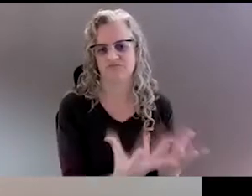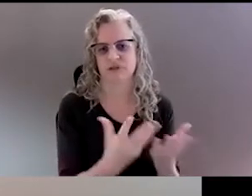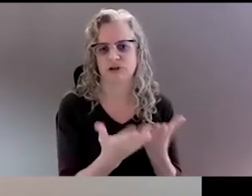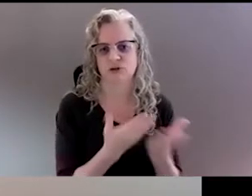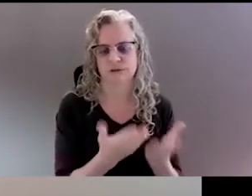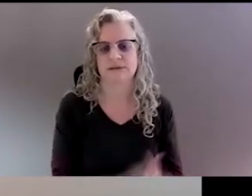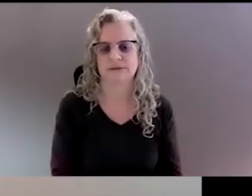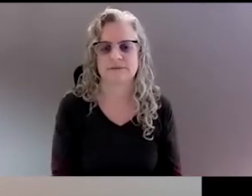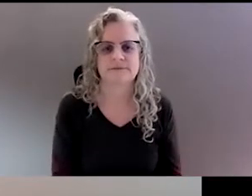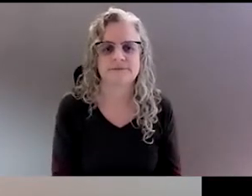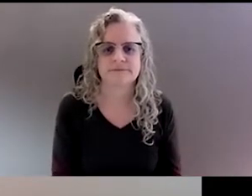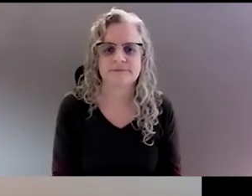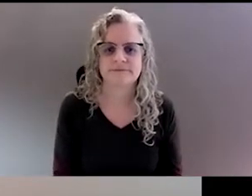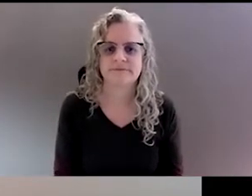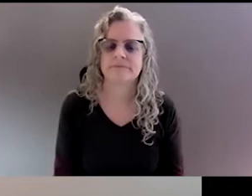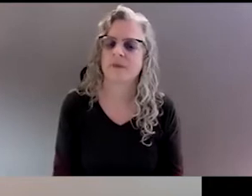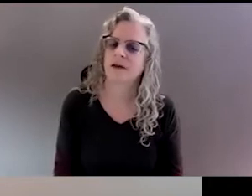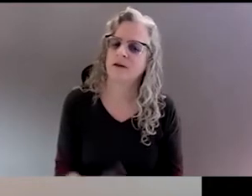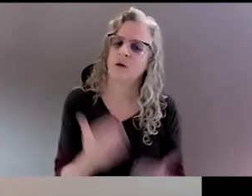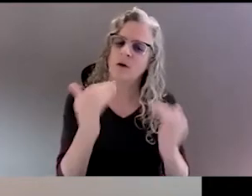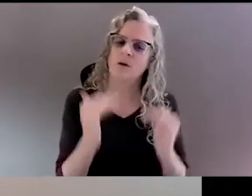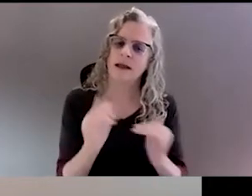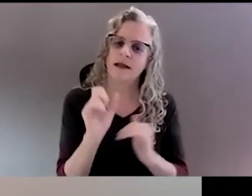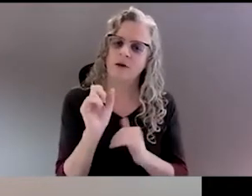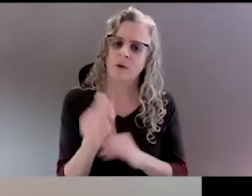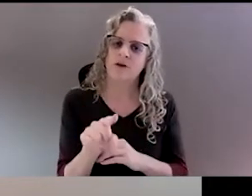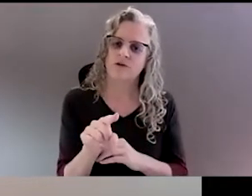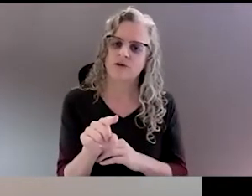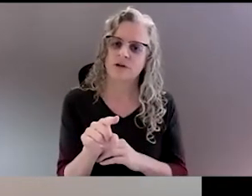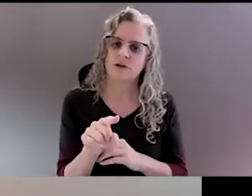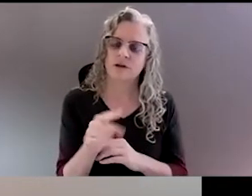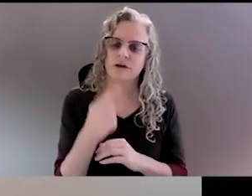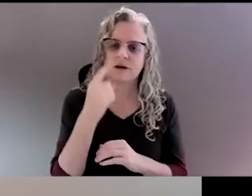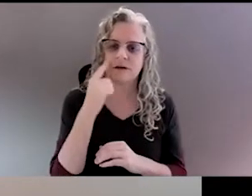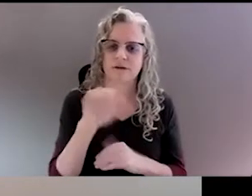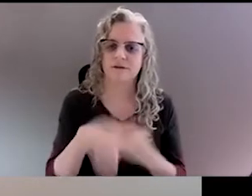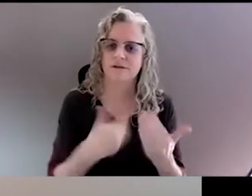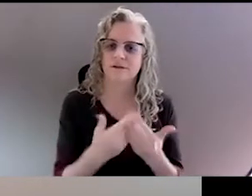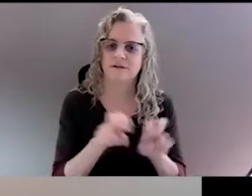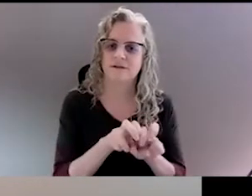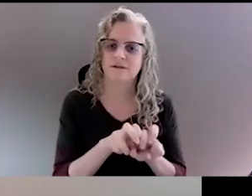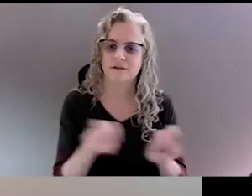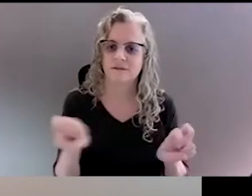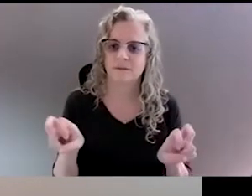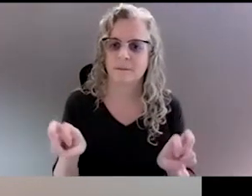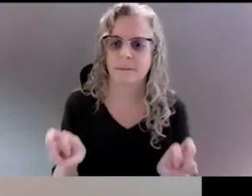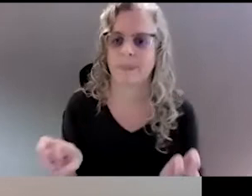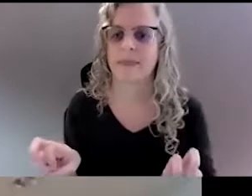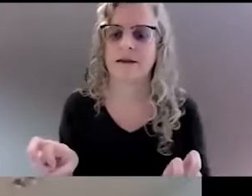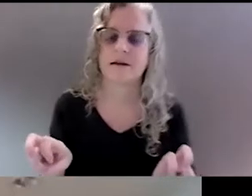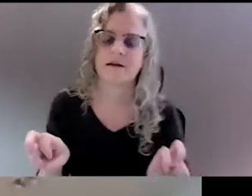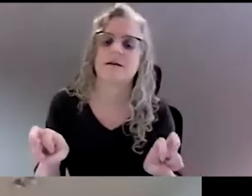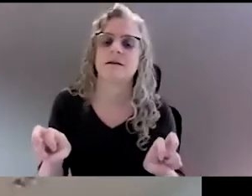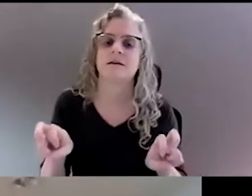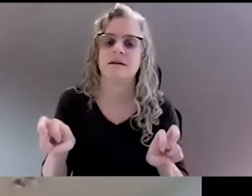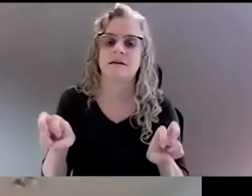the next question that we have for all of the panelists, and again, I will call your name in